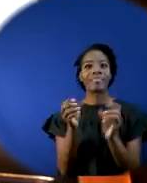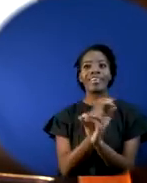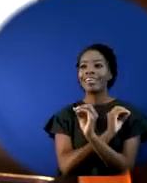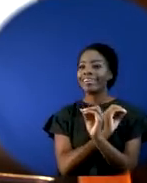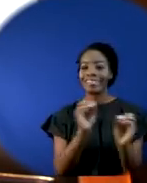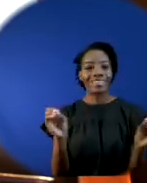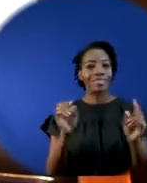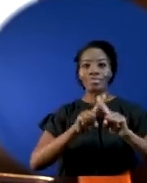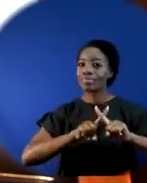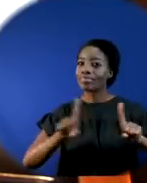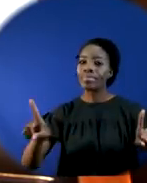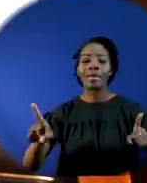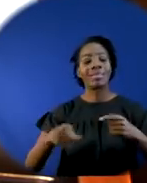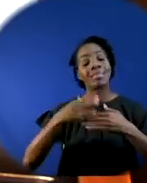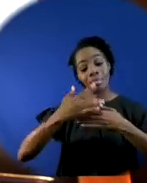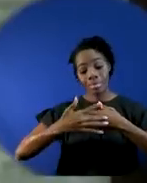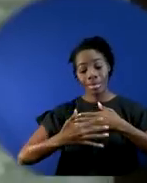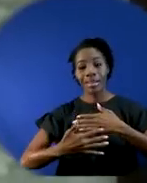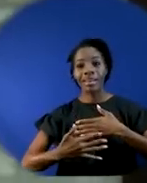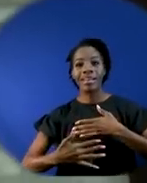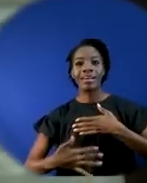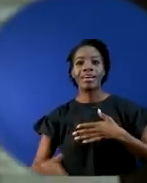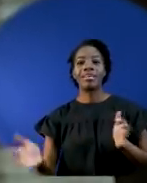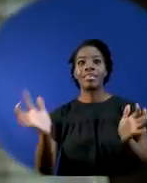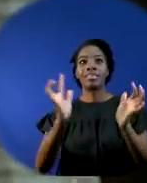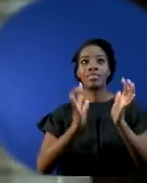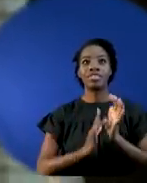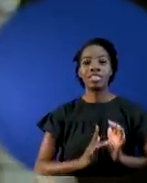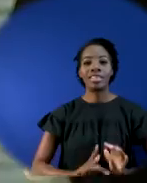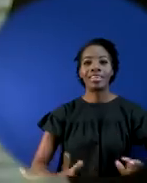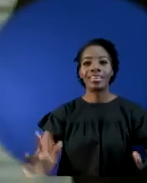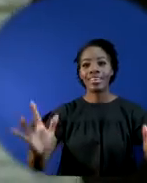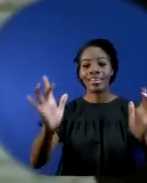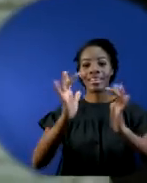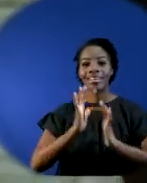sins? Nothing but the blood of